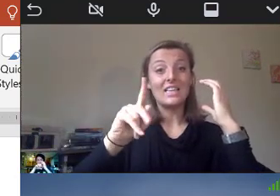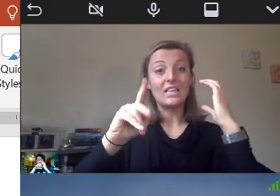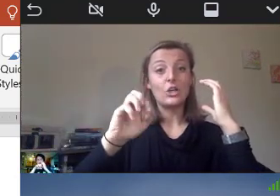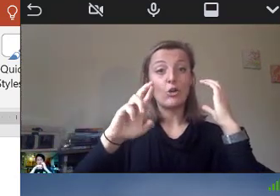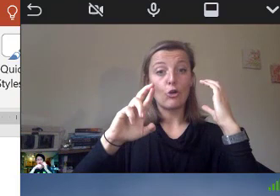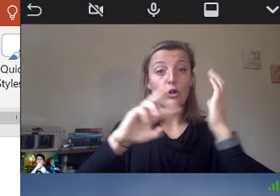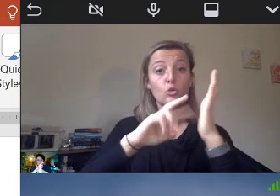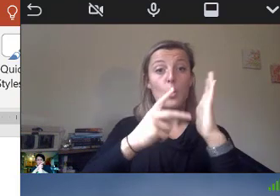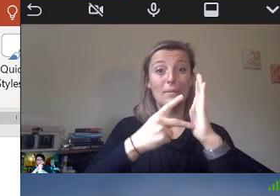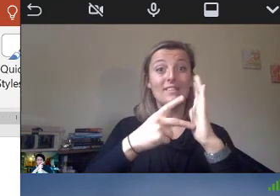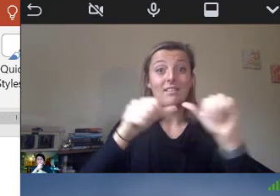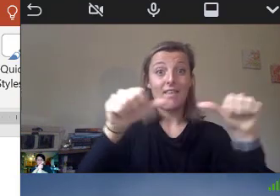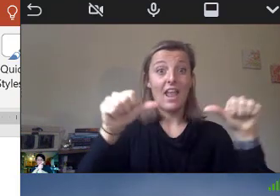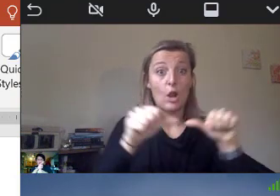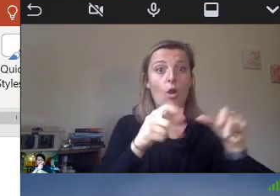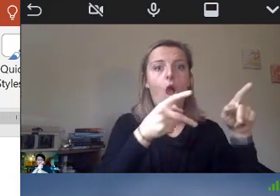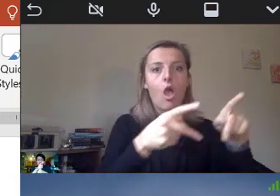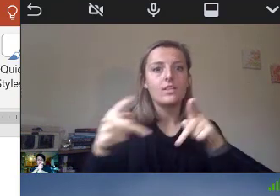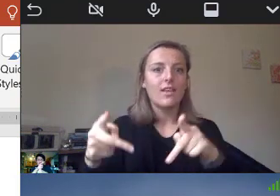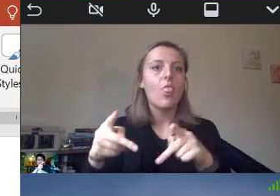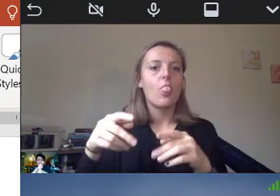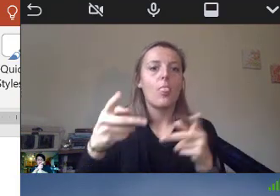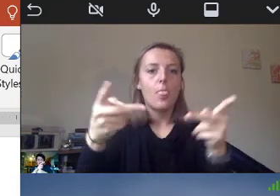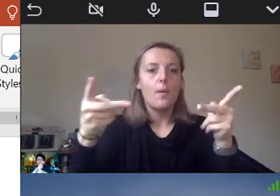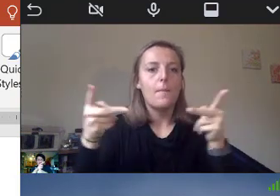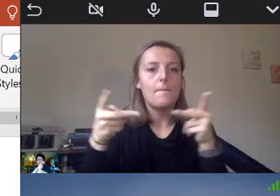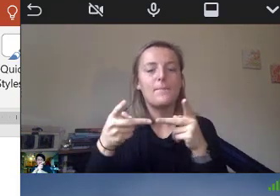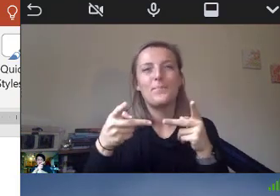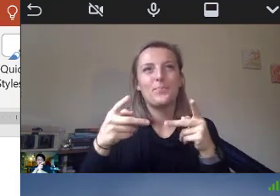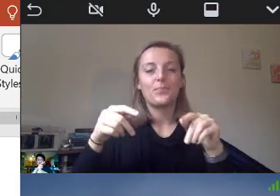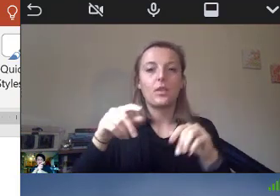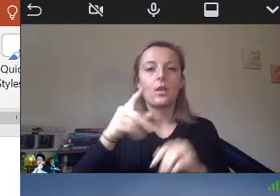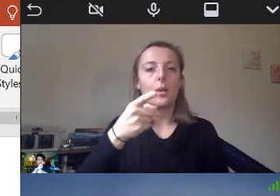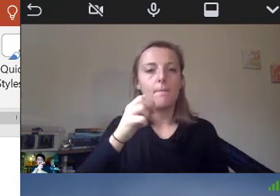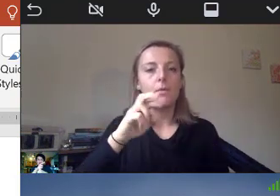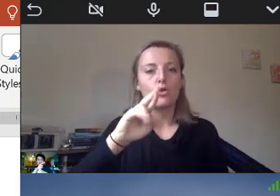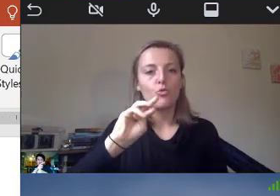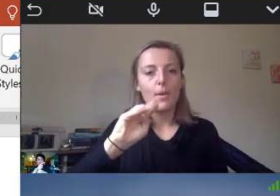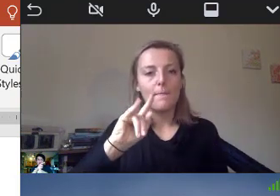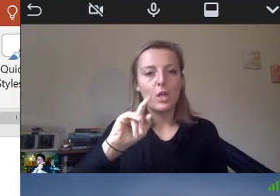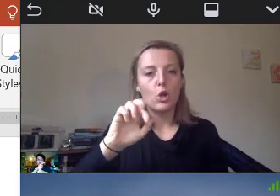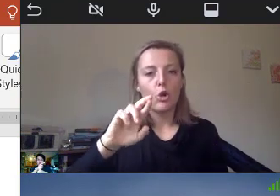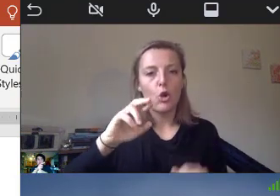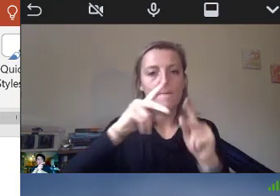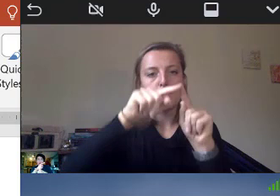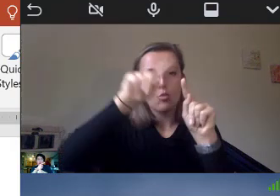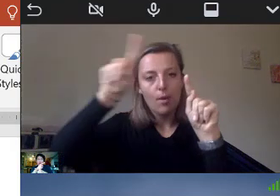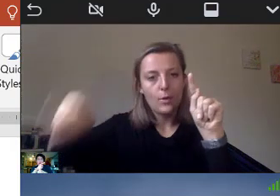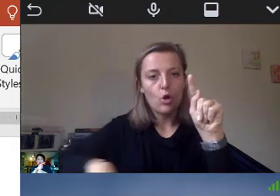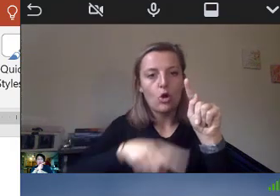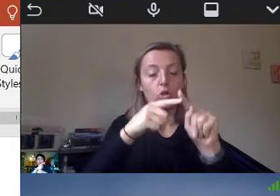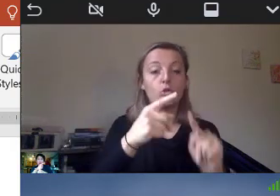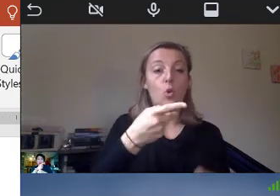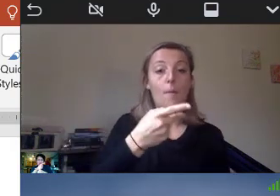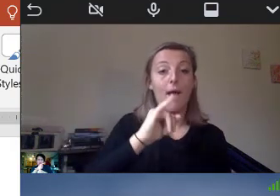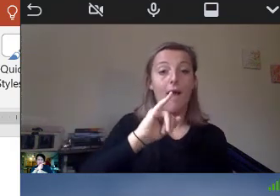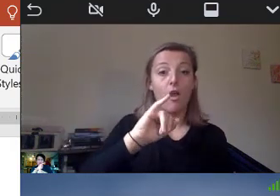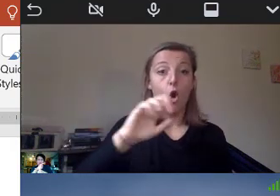which is 2 pi r or pi d if you prefer, times the length of the spaghetti